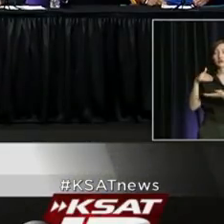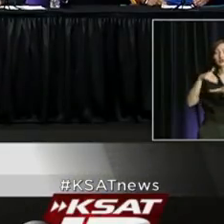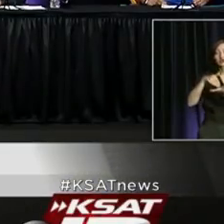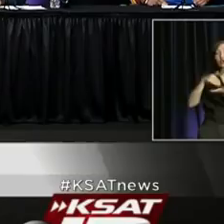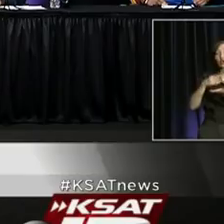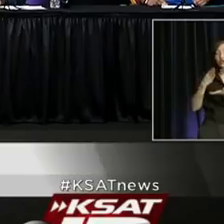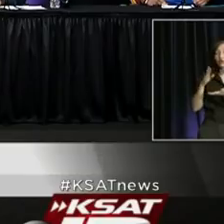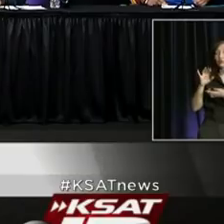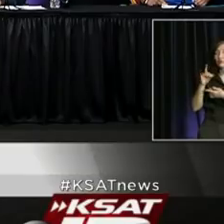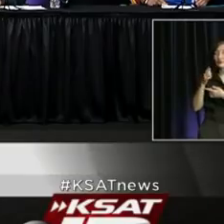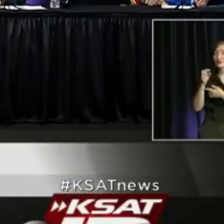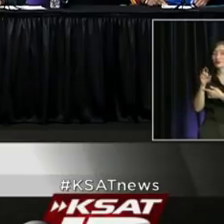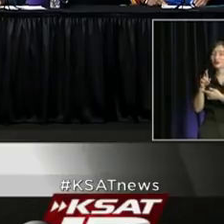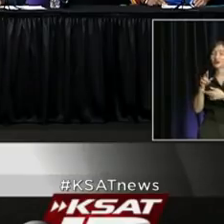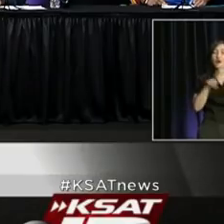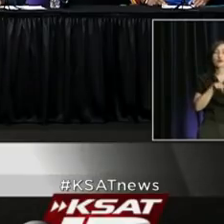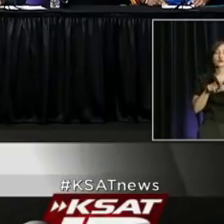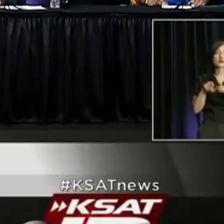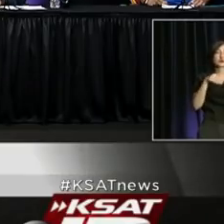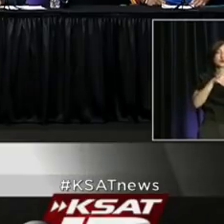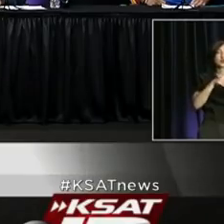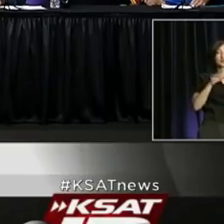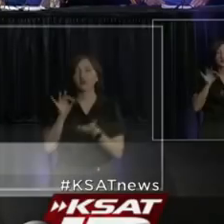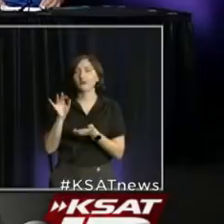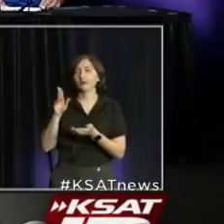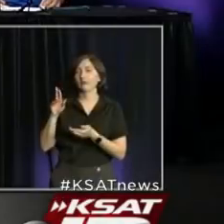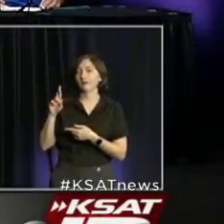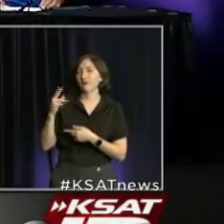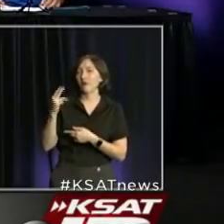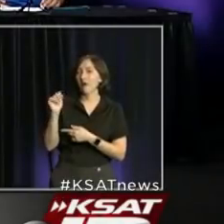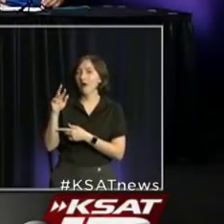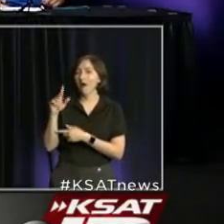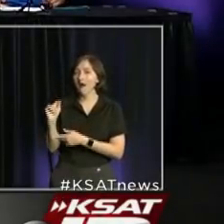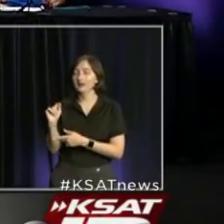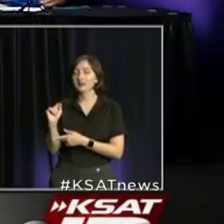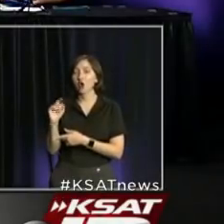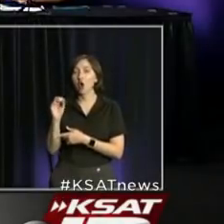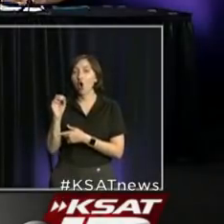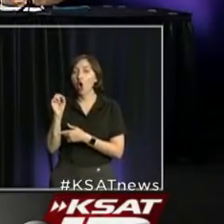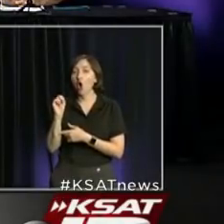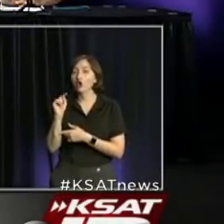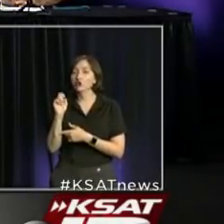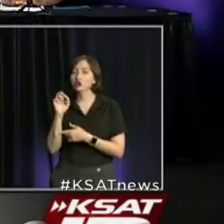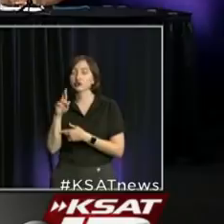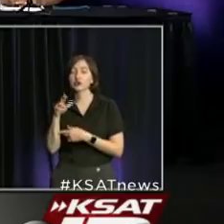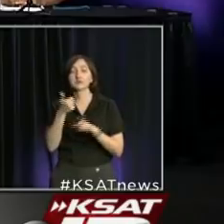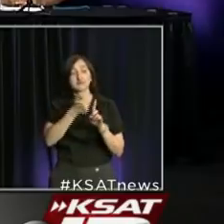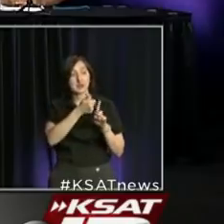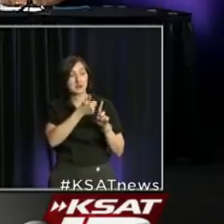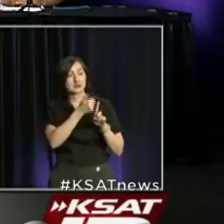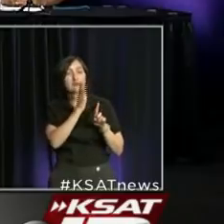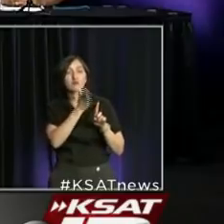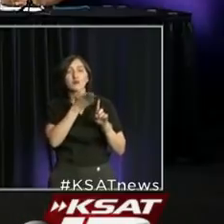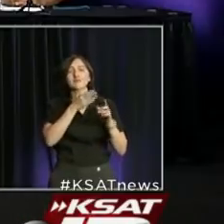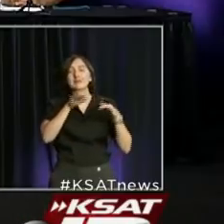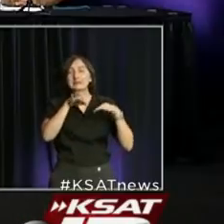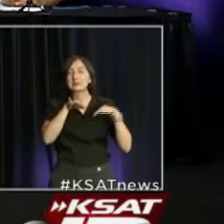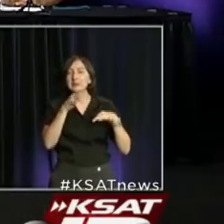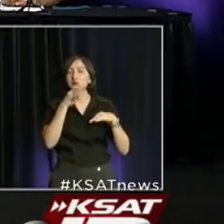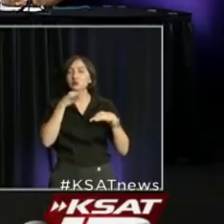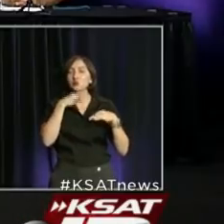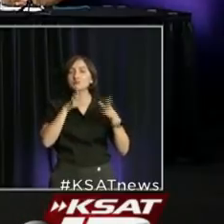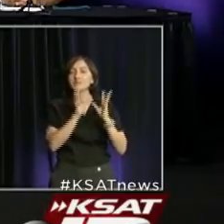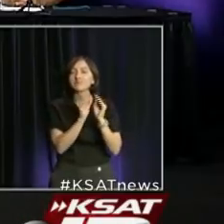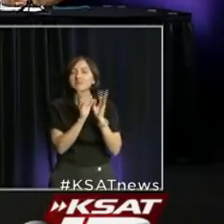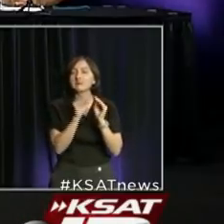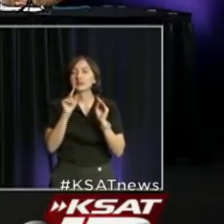and the mayor as well. Let's tune in to City Hall. A town hall that's happening here in our community with regard to vaccines. And this is our